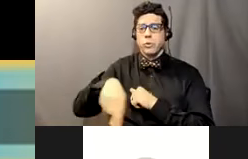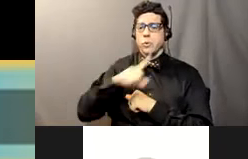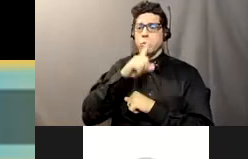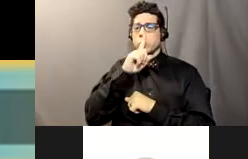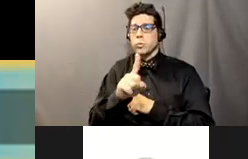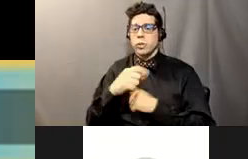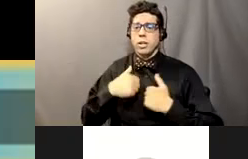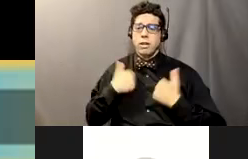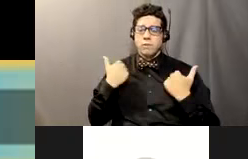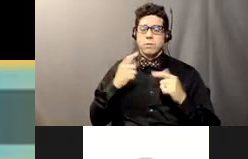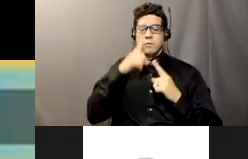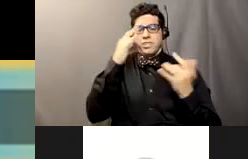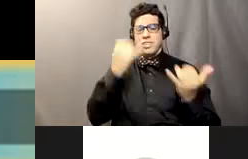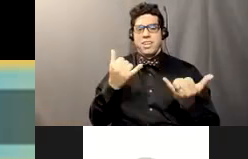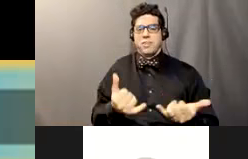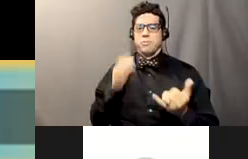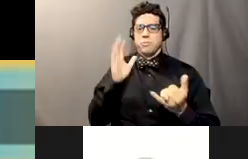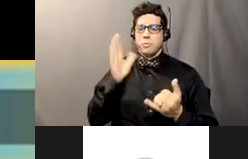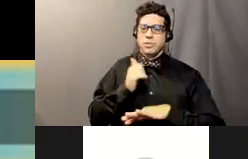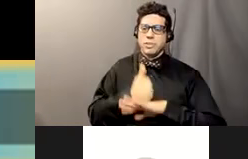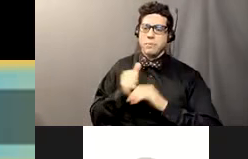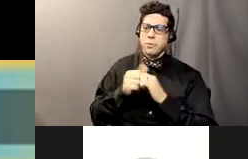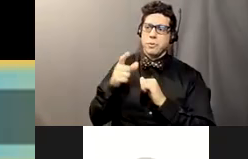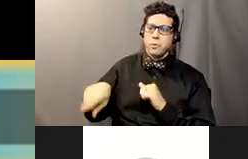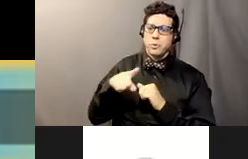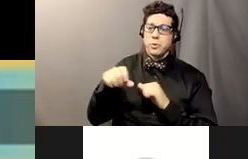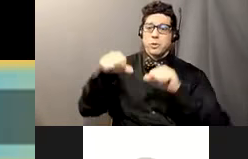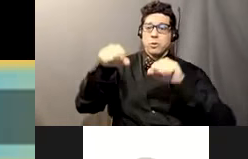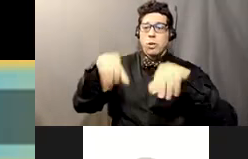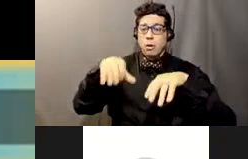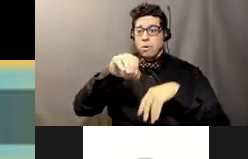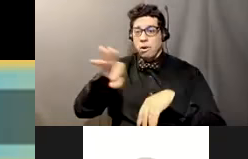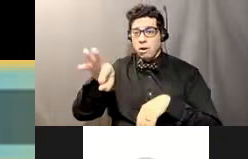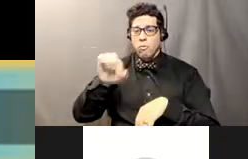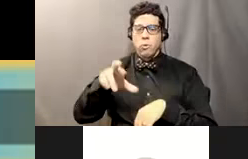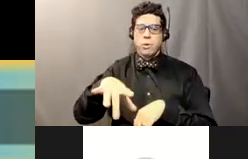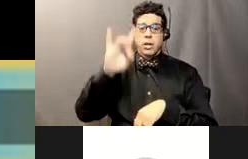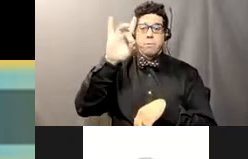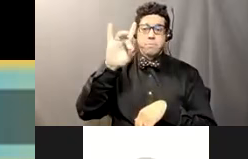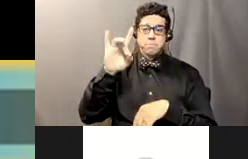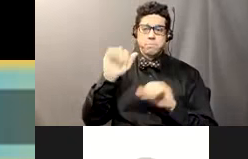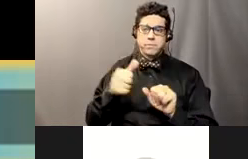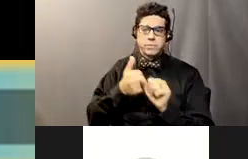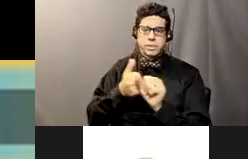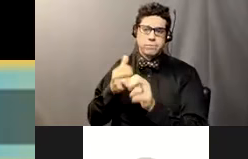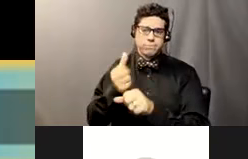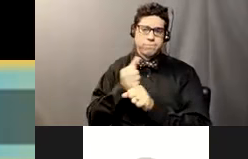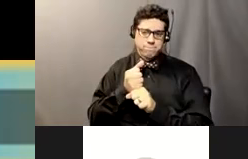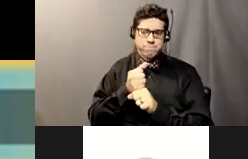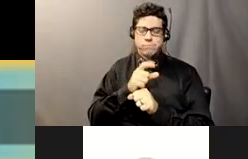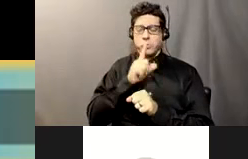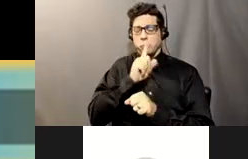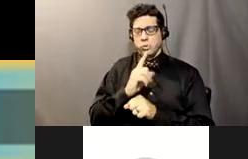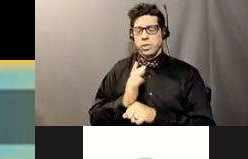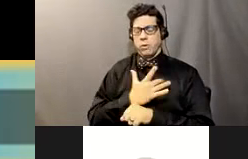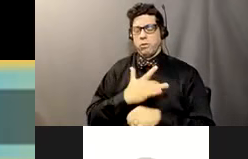But for now, we will coordinate with you a drop off or pickup so that you each get each of these items as true appreciation